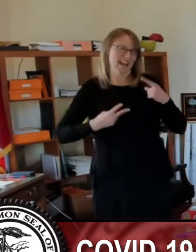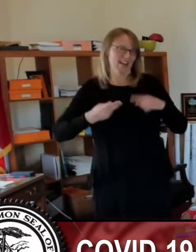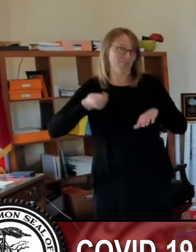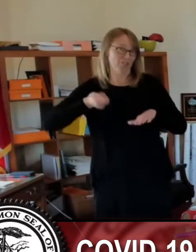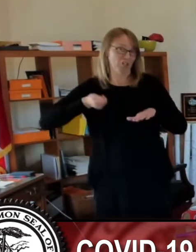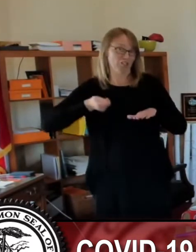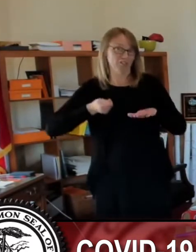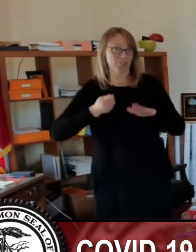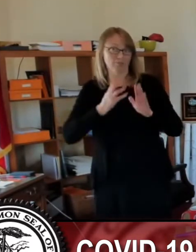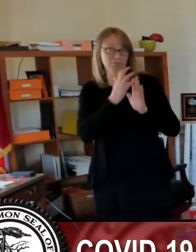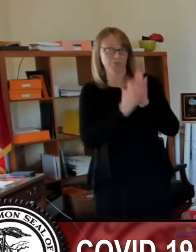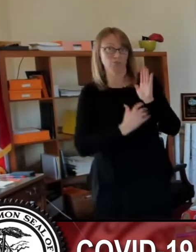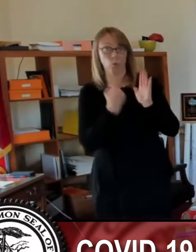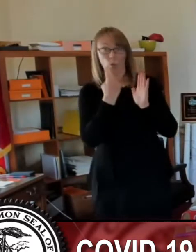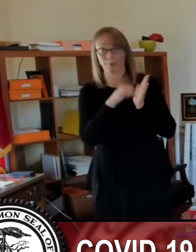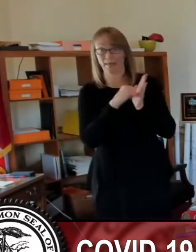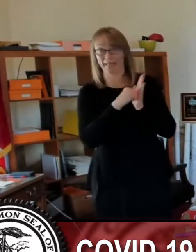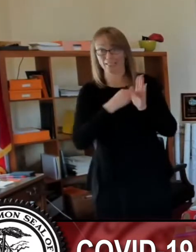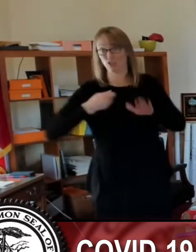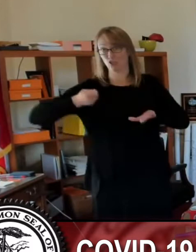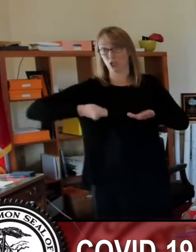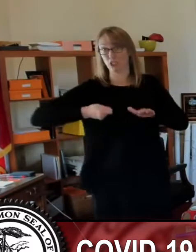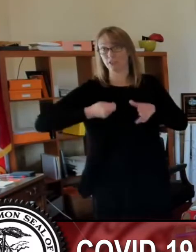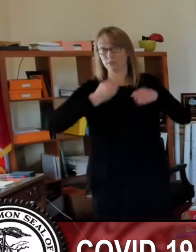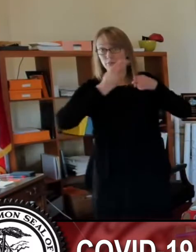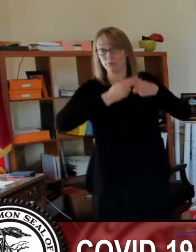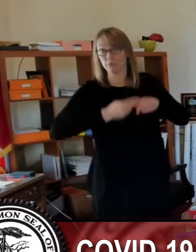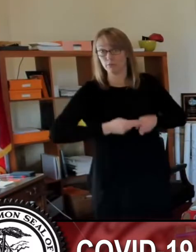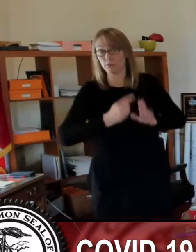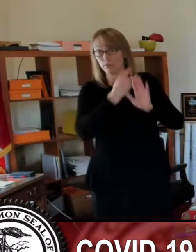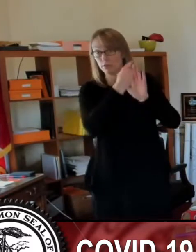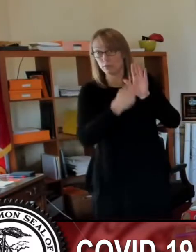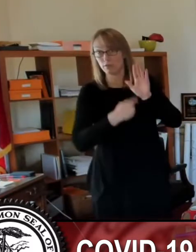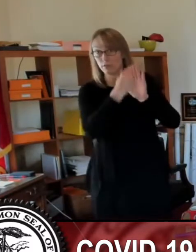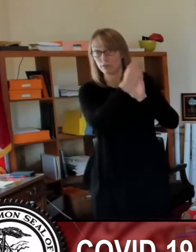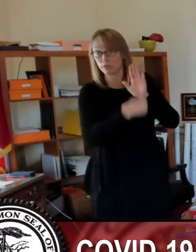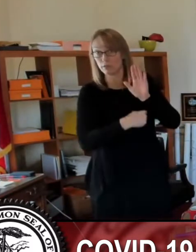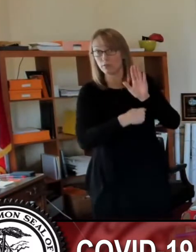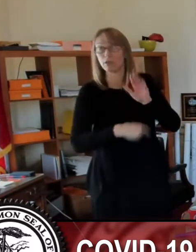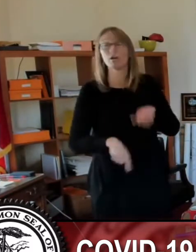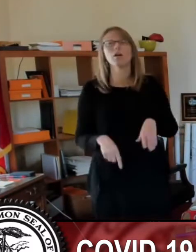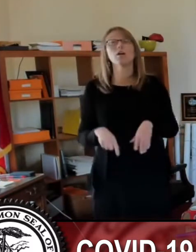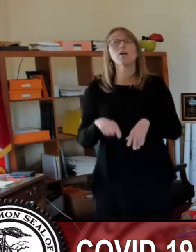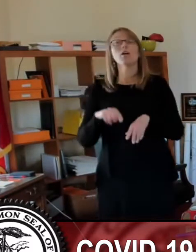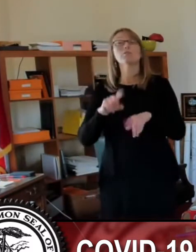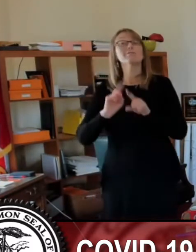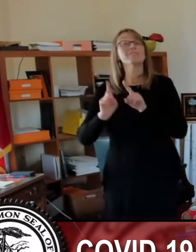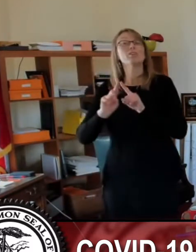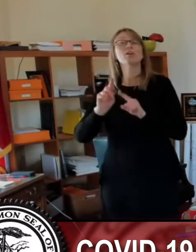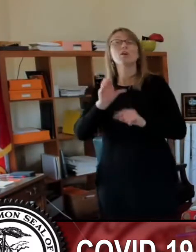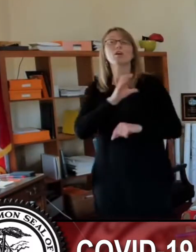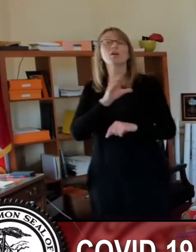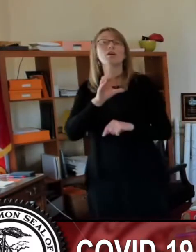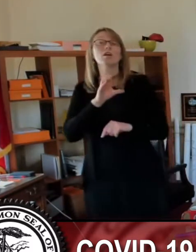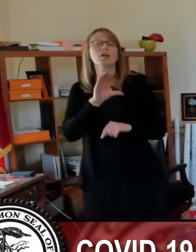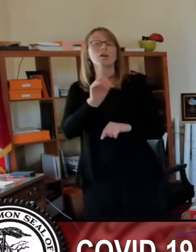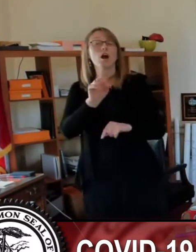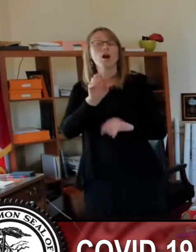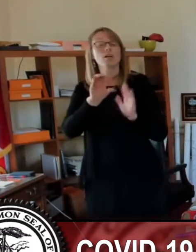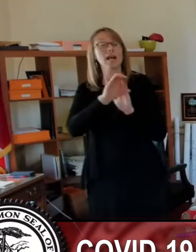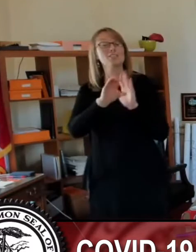right there. And then it has a number of constitutional amendments: Constitutional Amendment